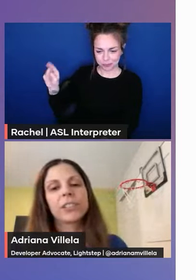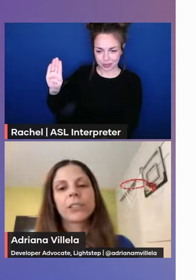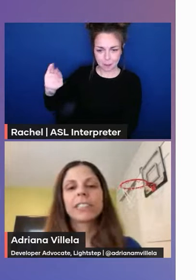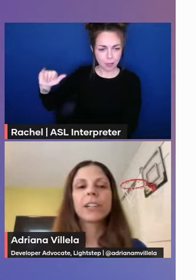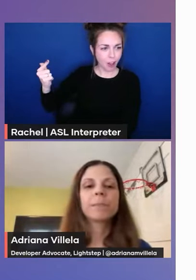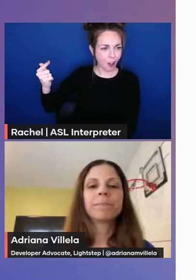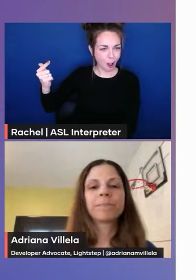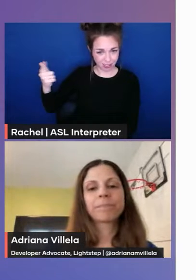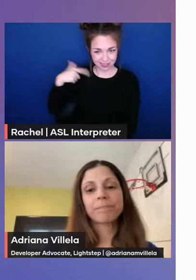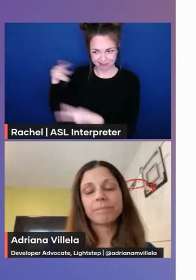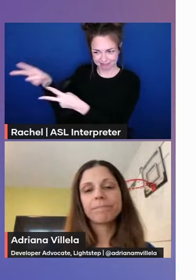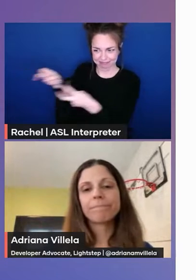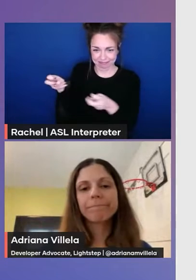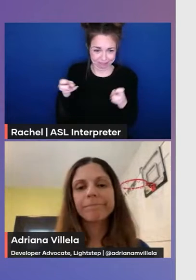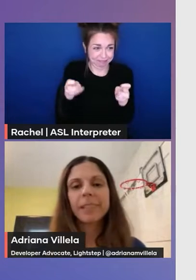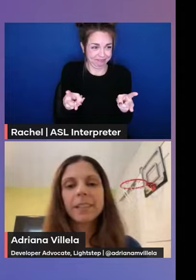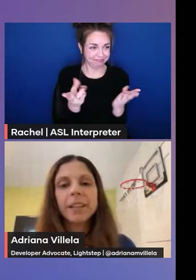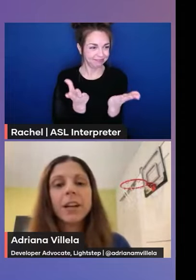that I mentioned earlier.